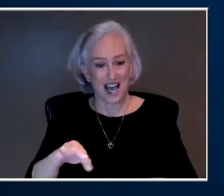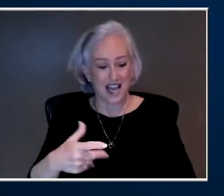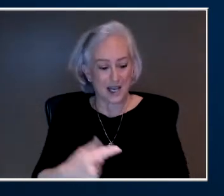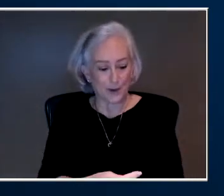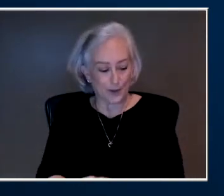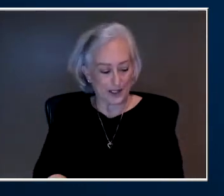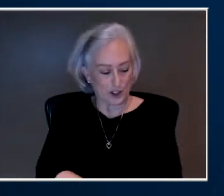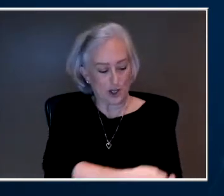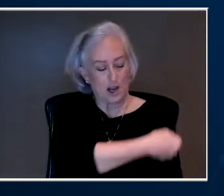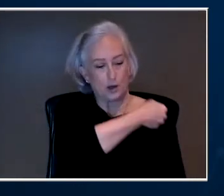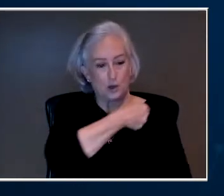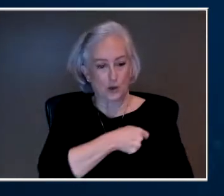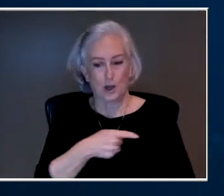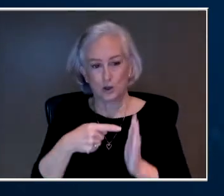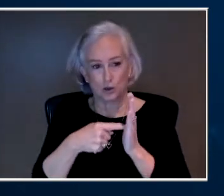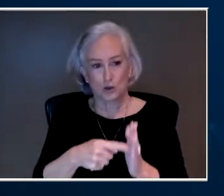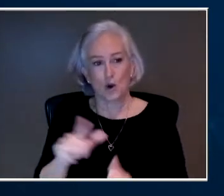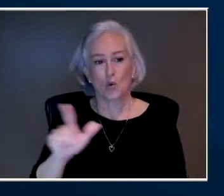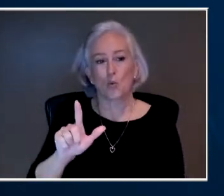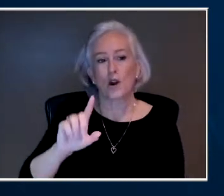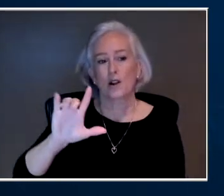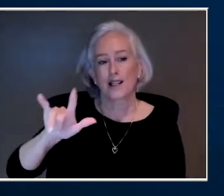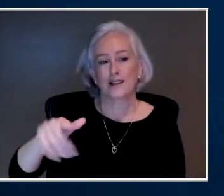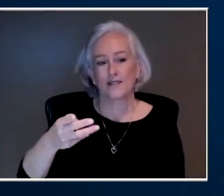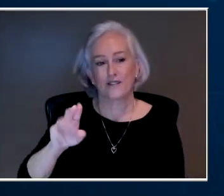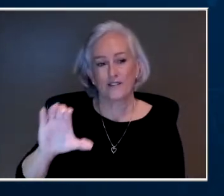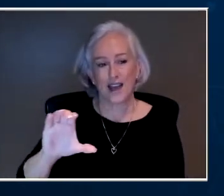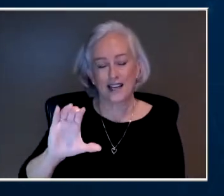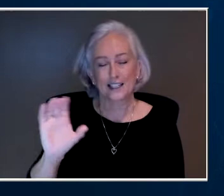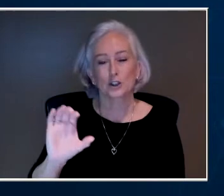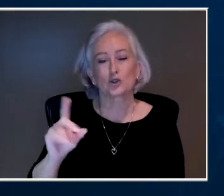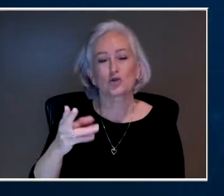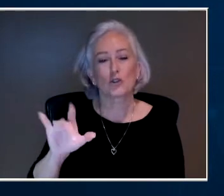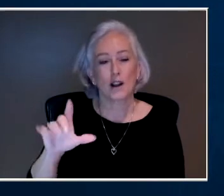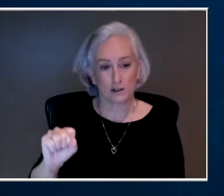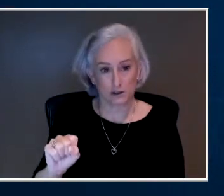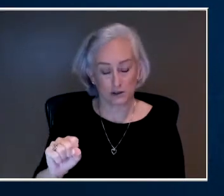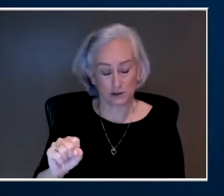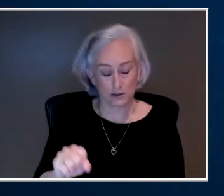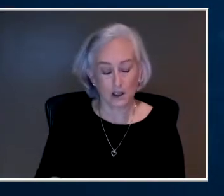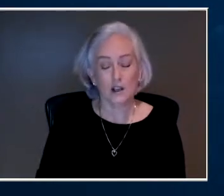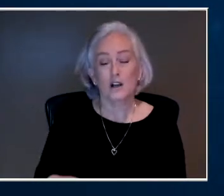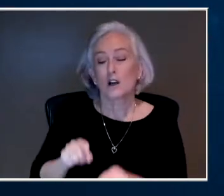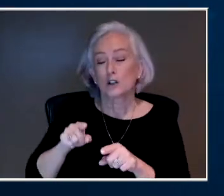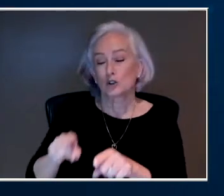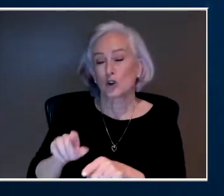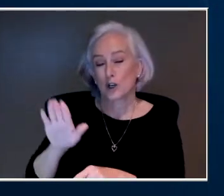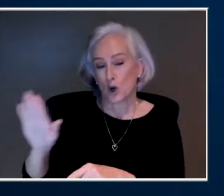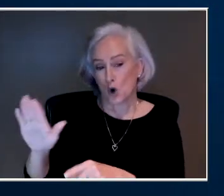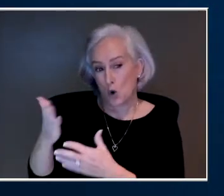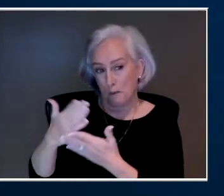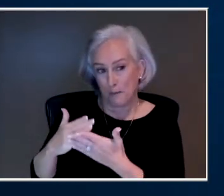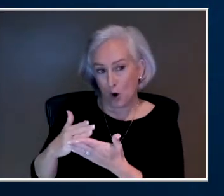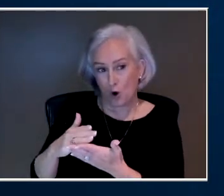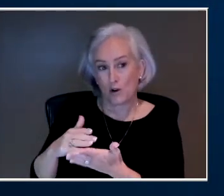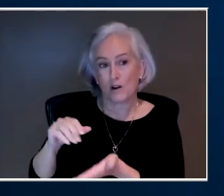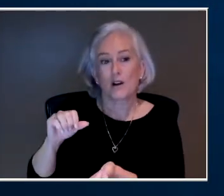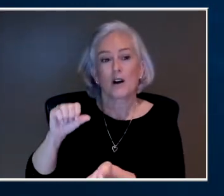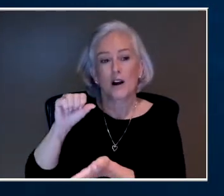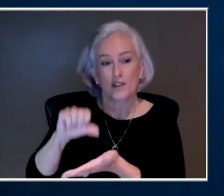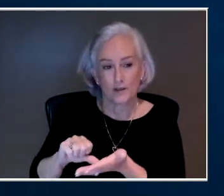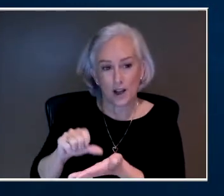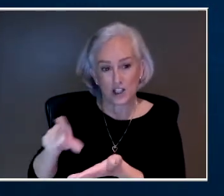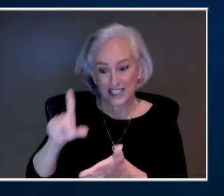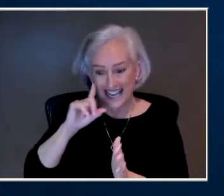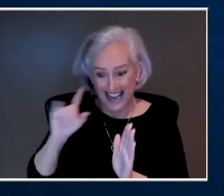channels are that Dr. Kilgore was talking about. And then during her part of the operation, she has to identify those channels, clip them, and then